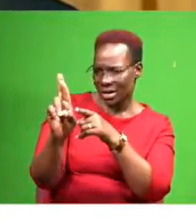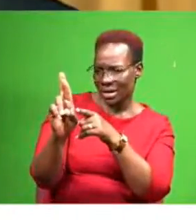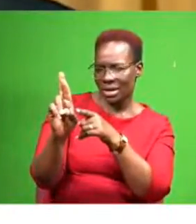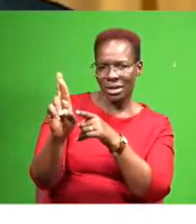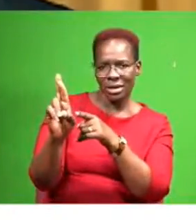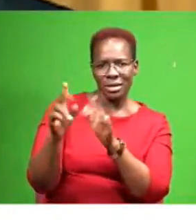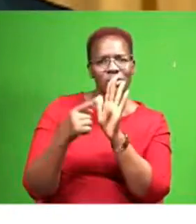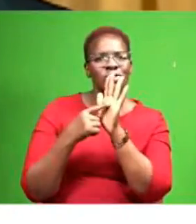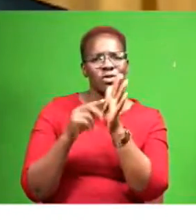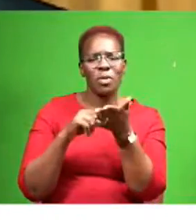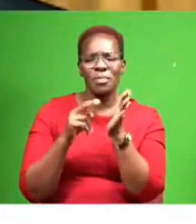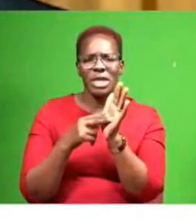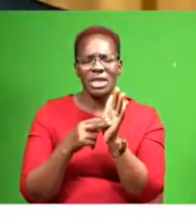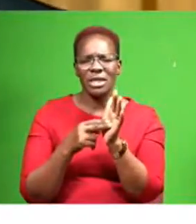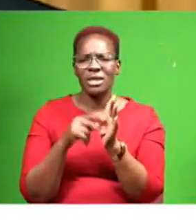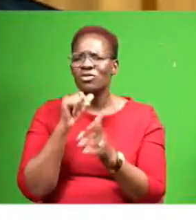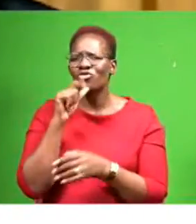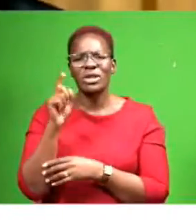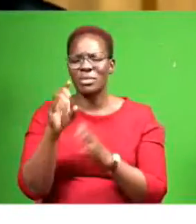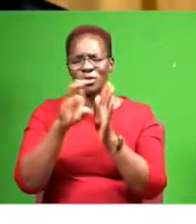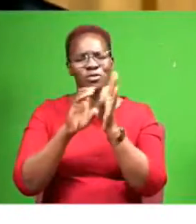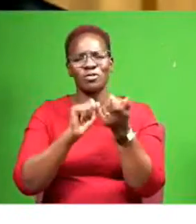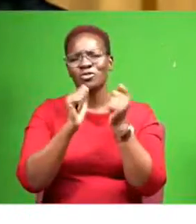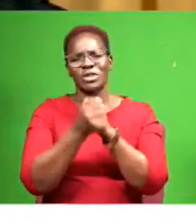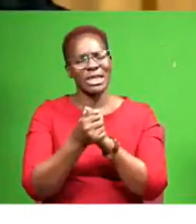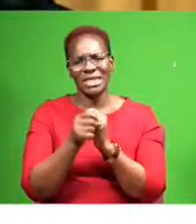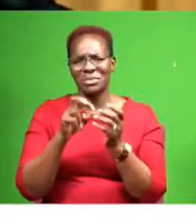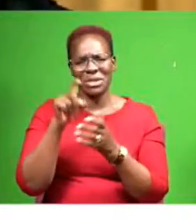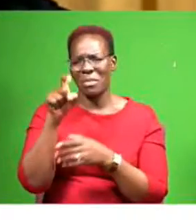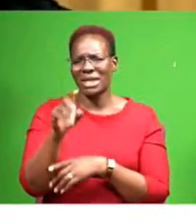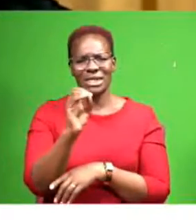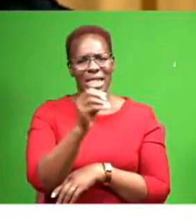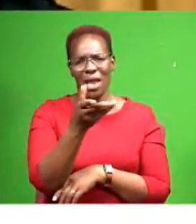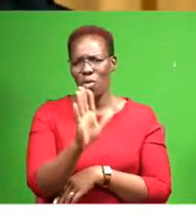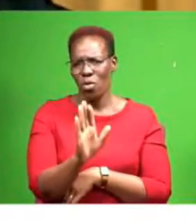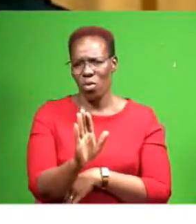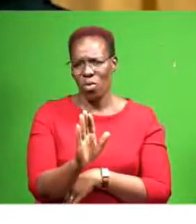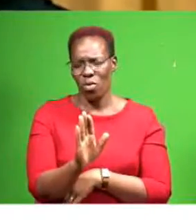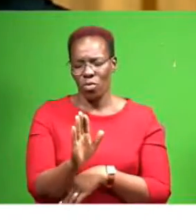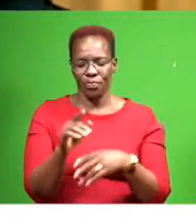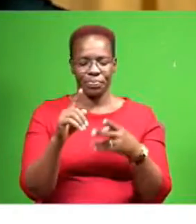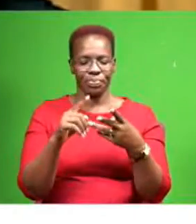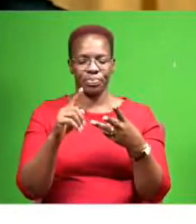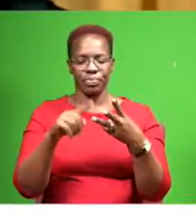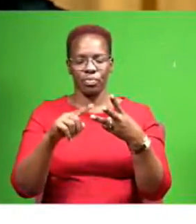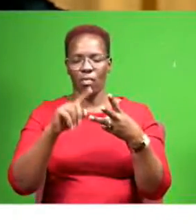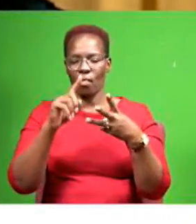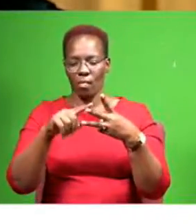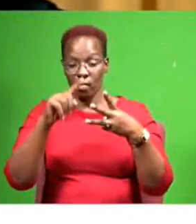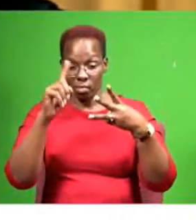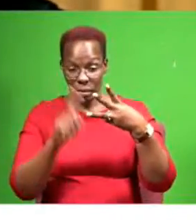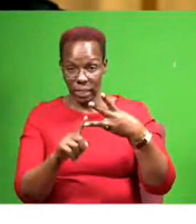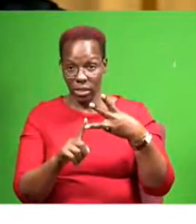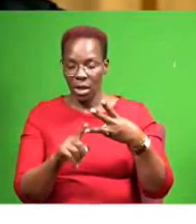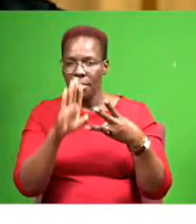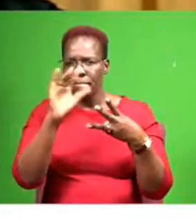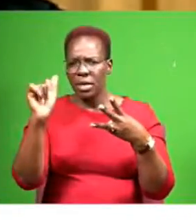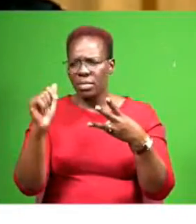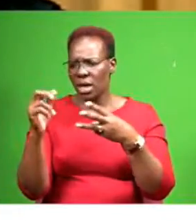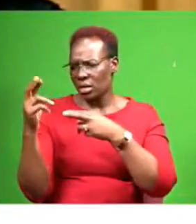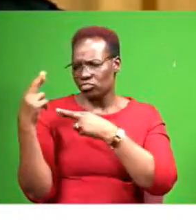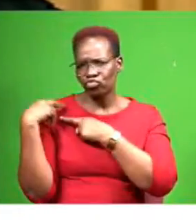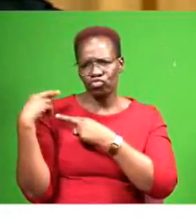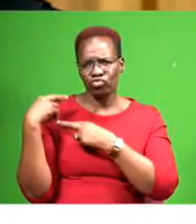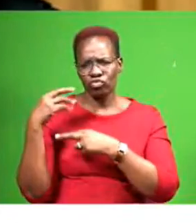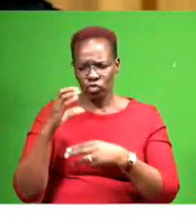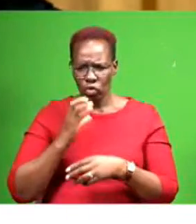changes did not necessarily have to include constitutional changes. Thirdly, it was not part of the mandate of the BBI Steering Committee to implement